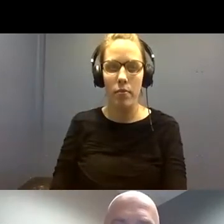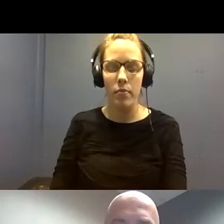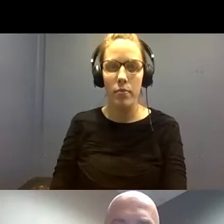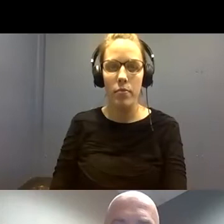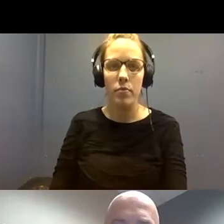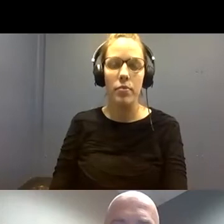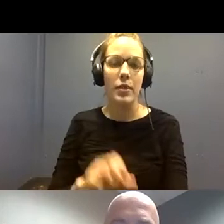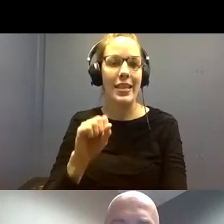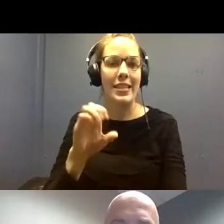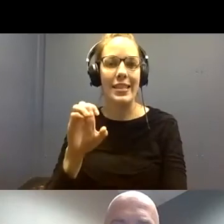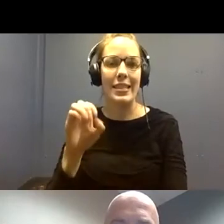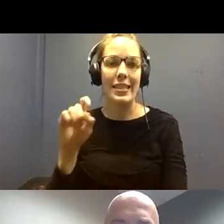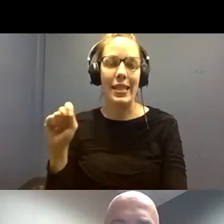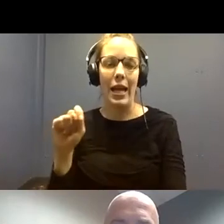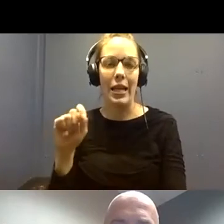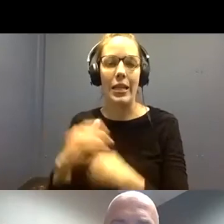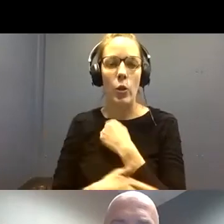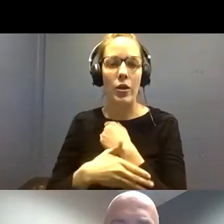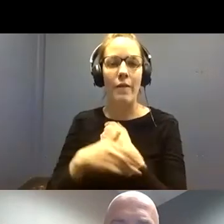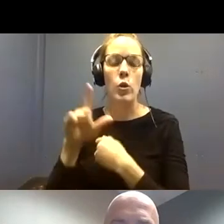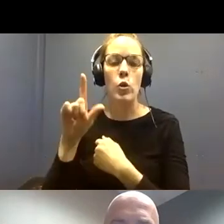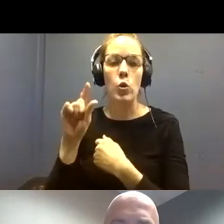In Scott County, we've had